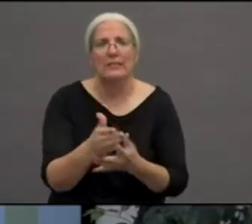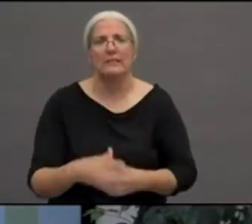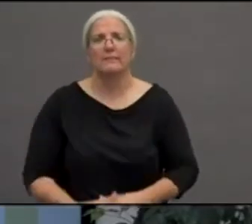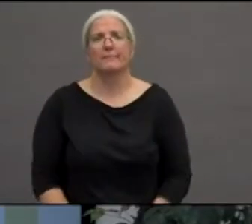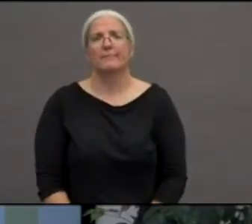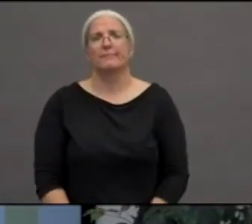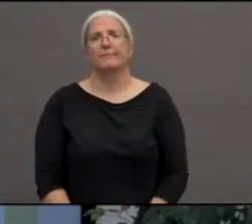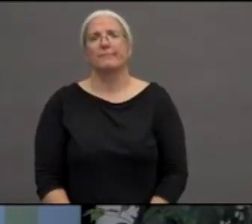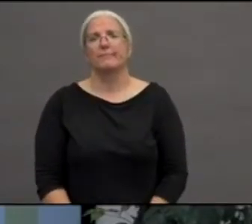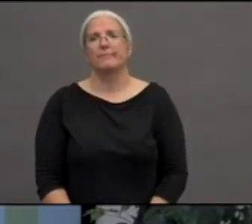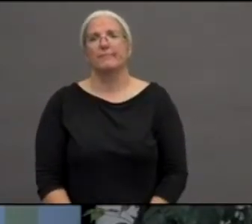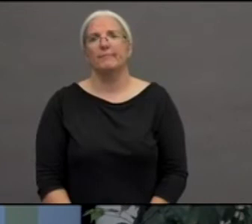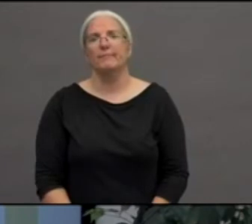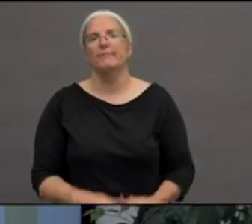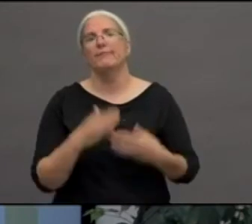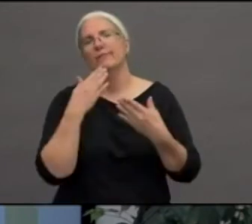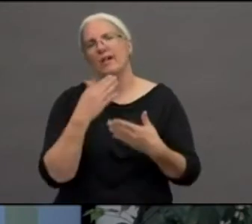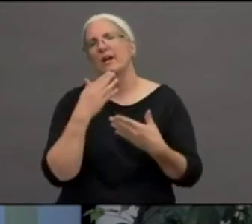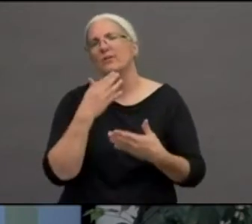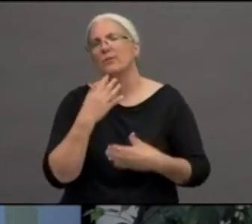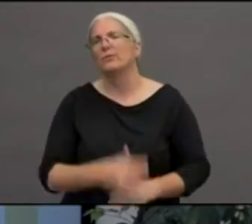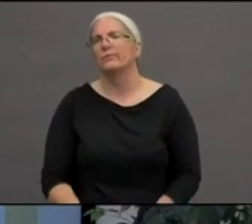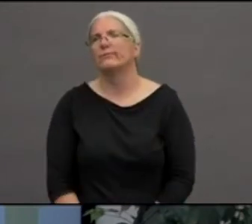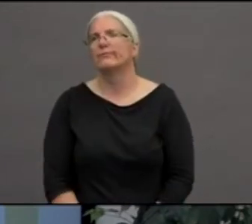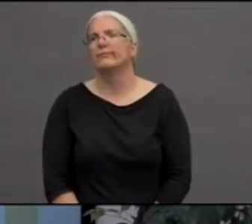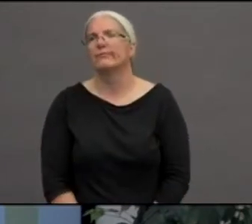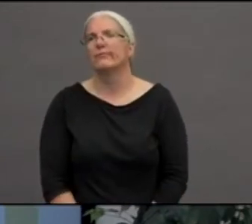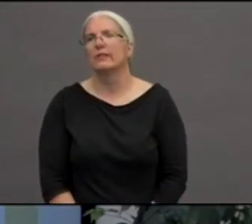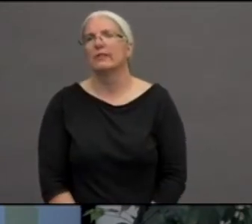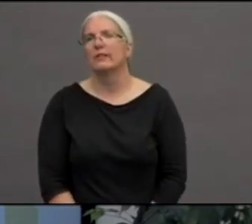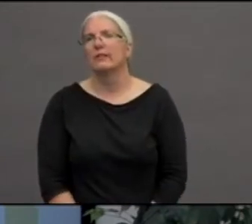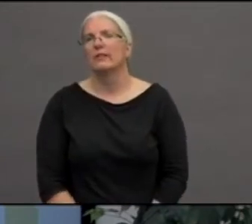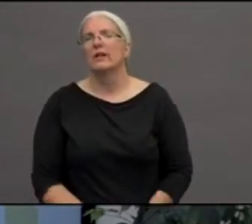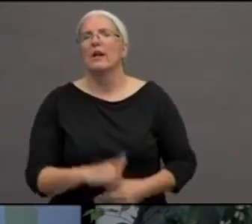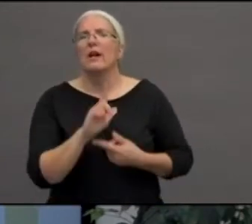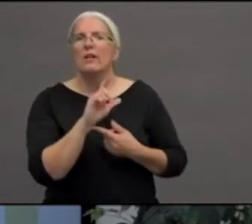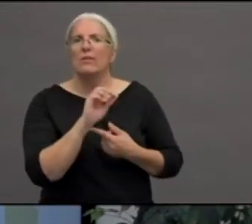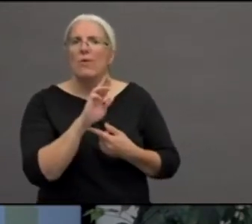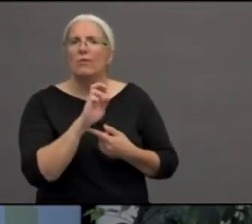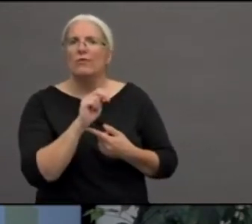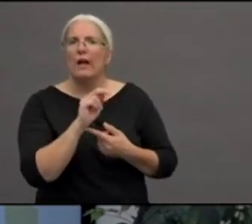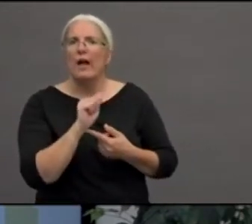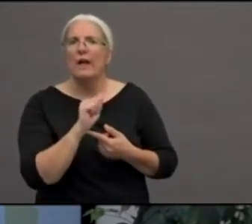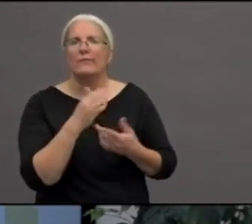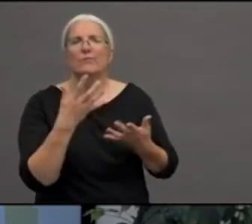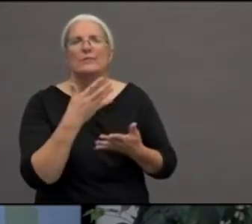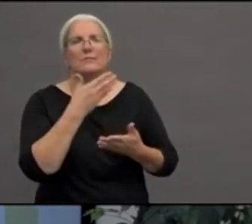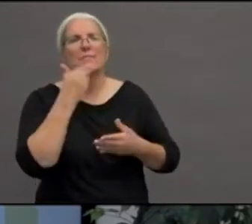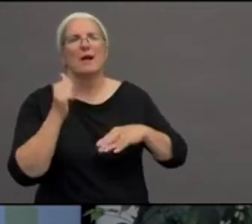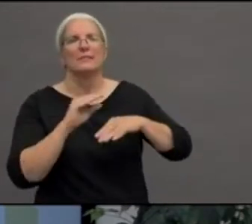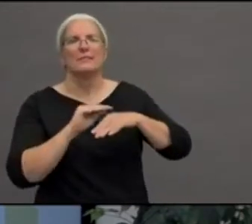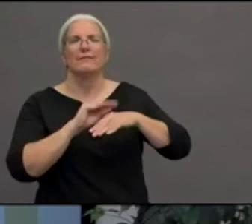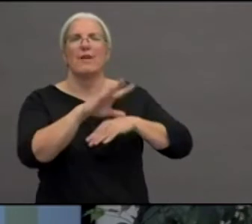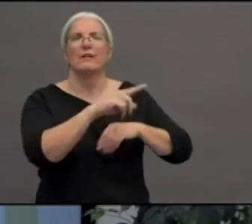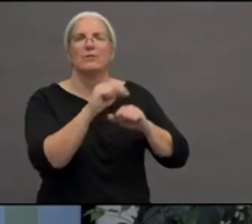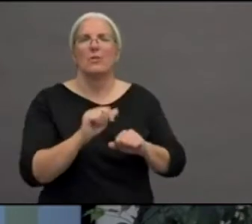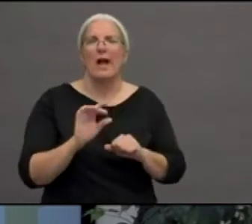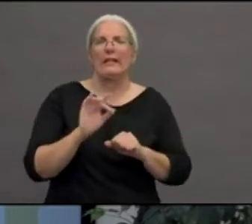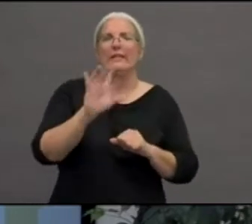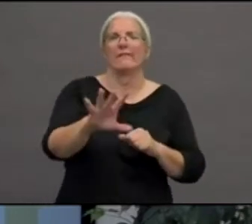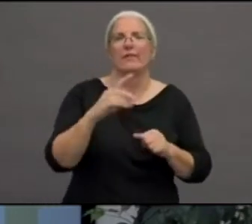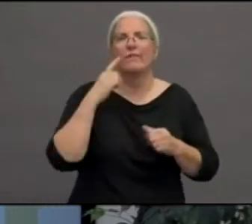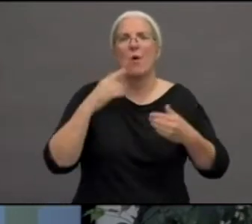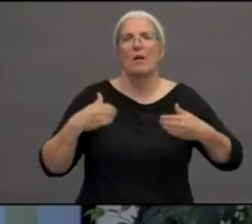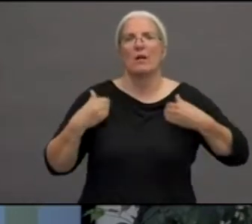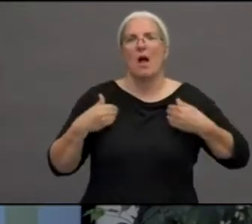Thank you. Thank you. Lorena, what is the best advice you can give to youth and young adults to assist them with feeling better and